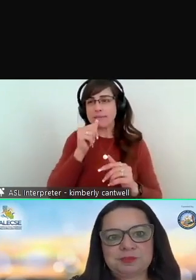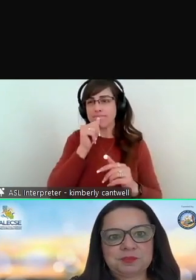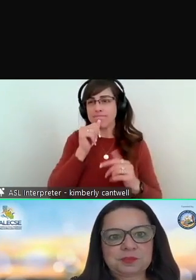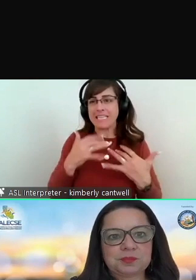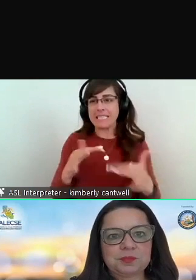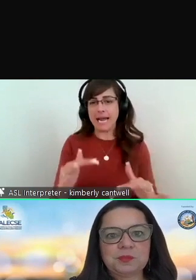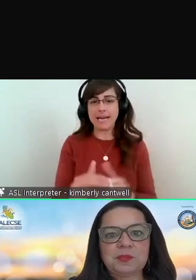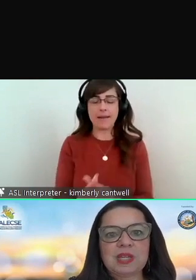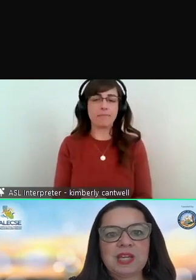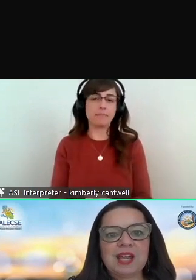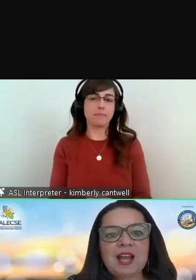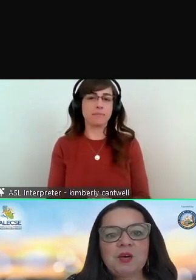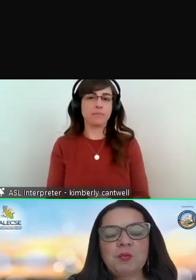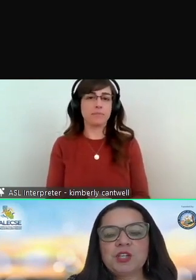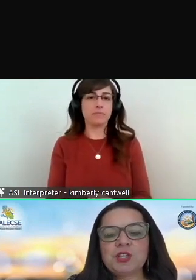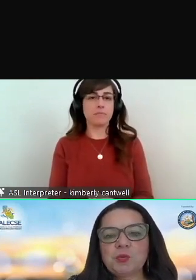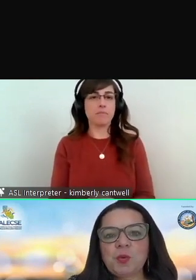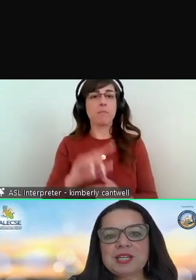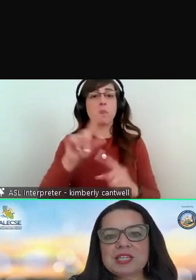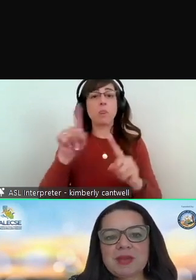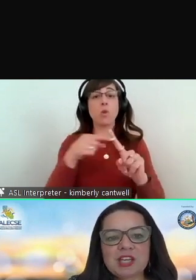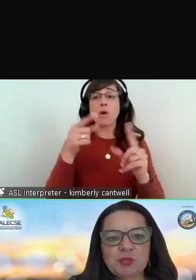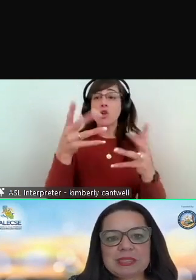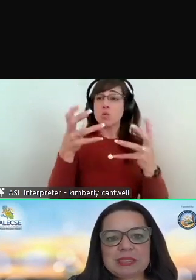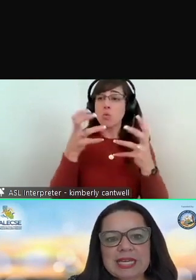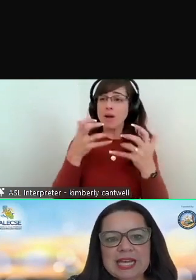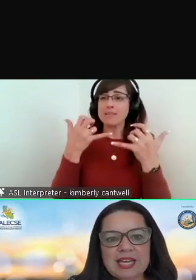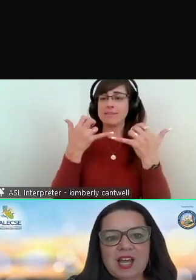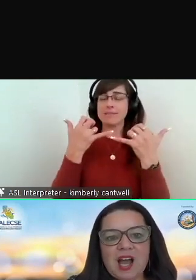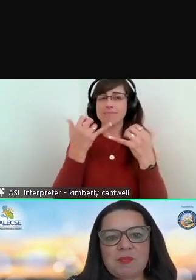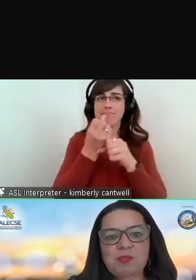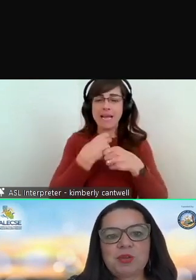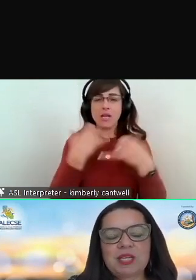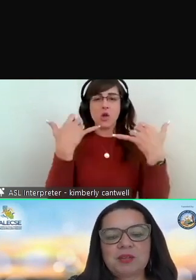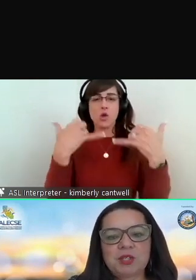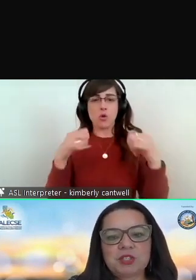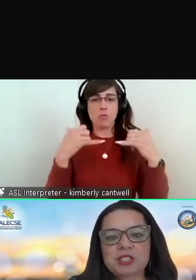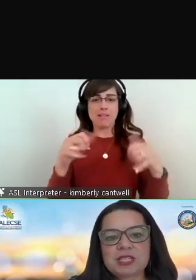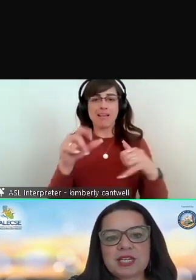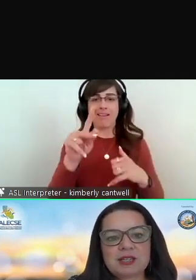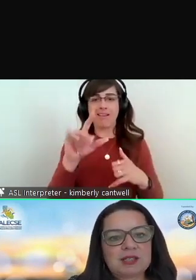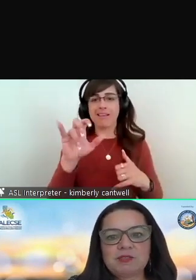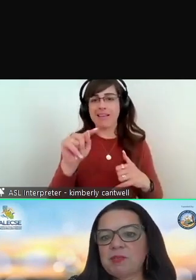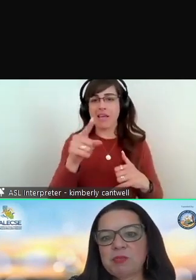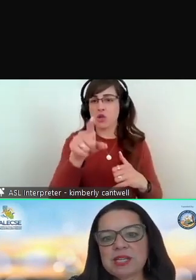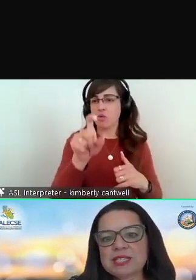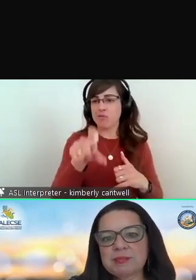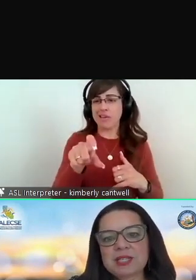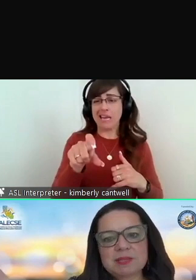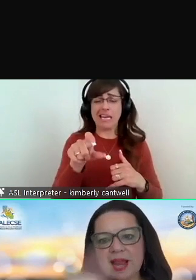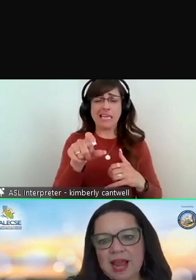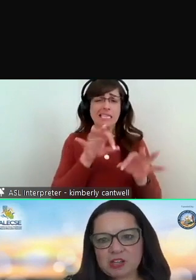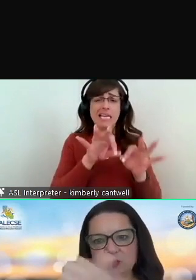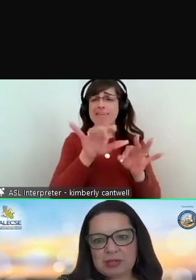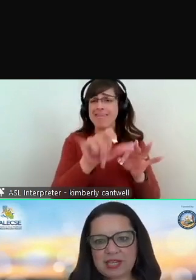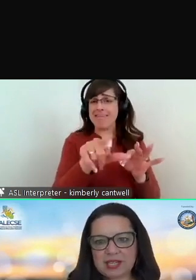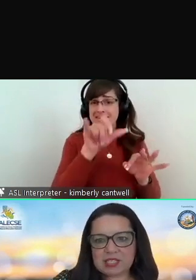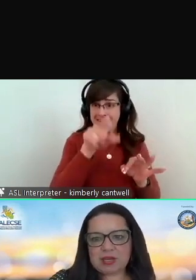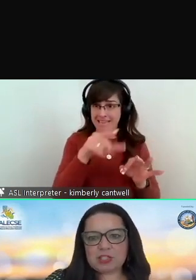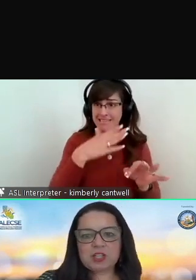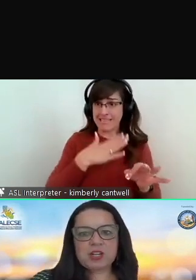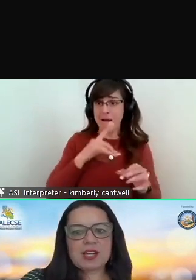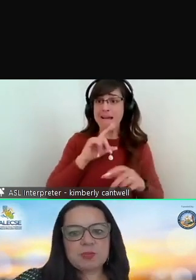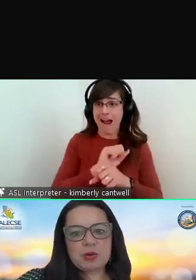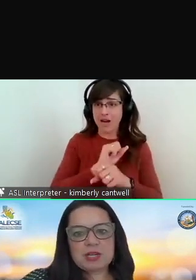anxiety. When you want to make your play kit, really you just need a pretty simple, this is my actual play kit,